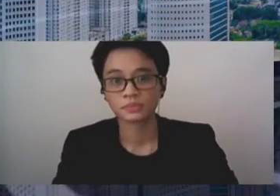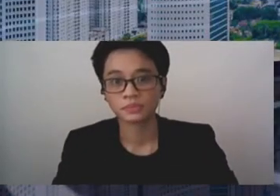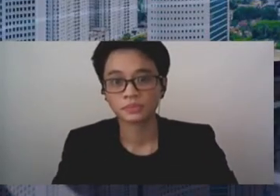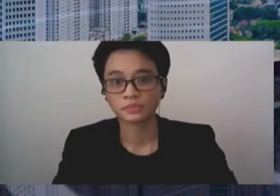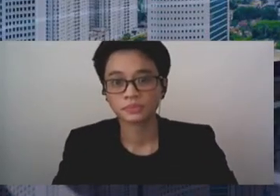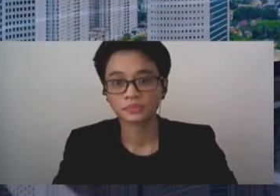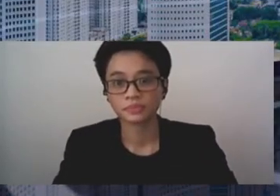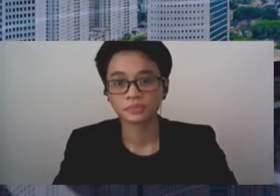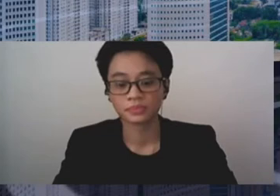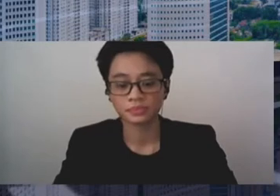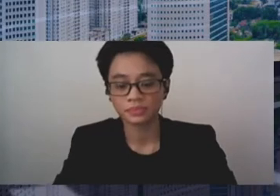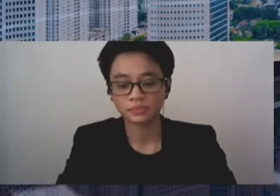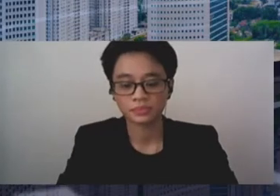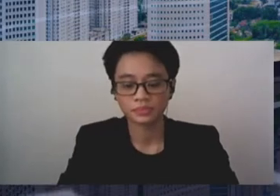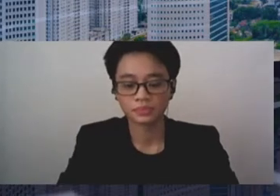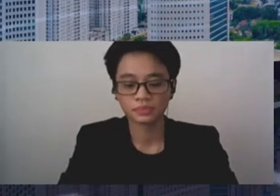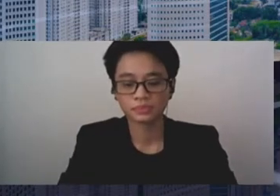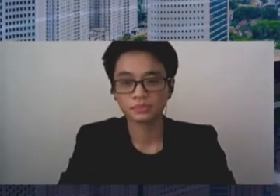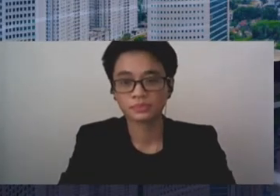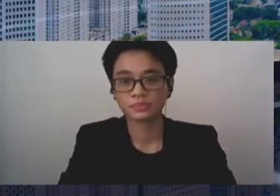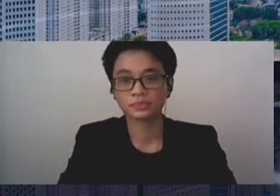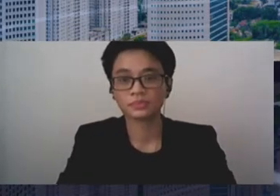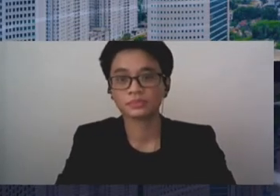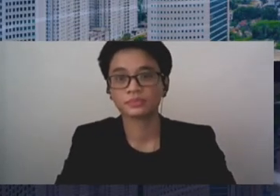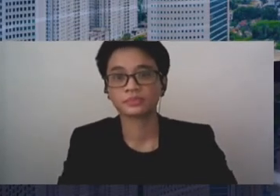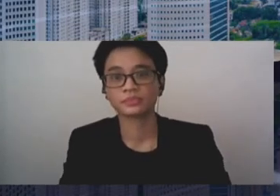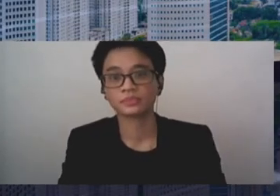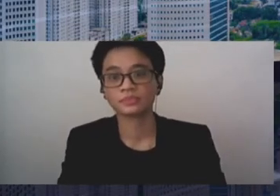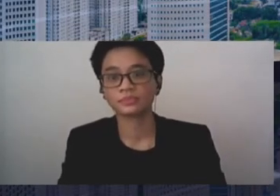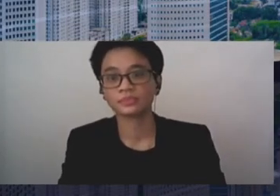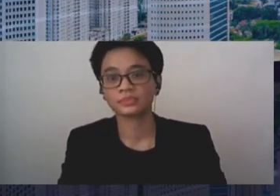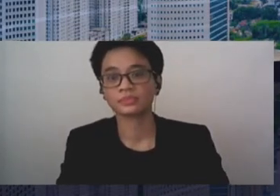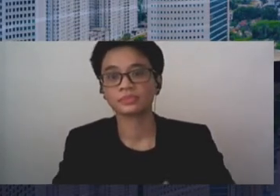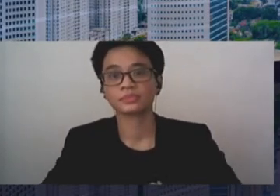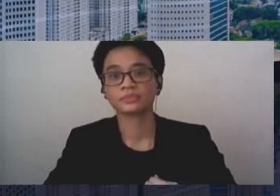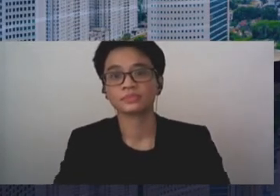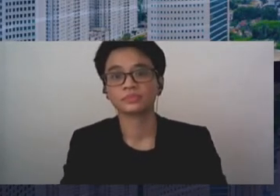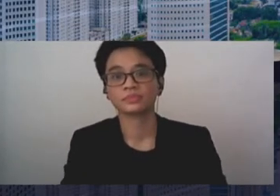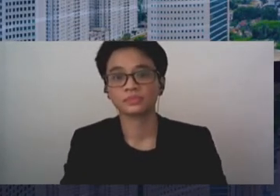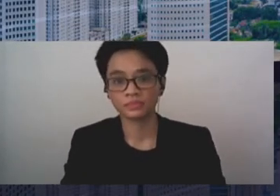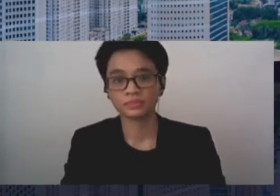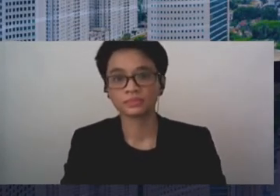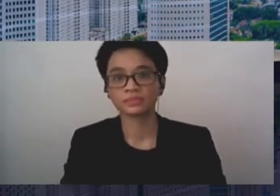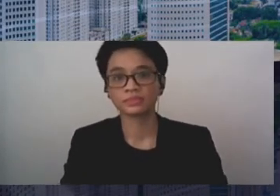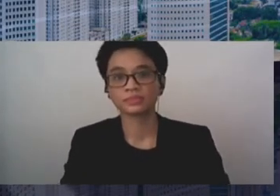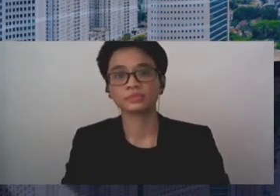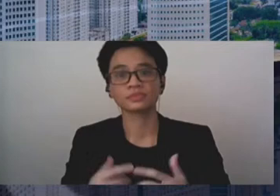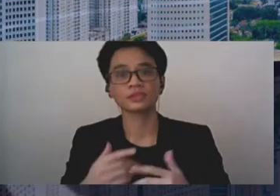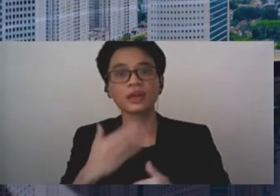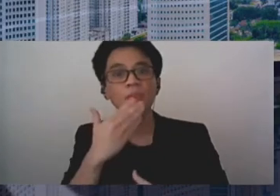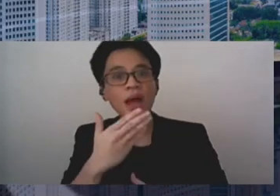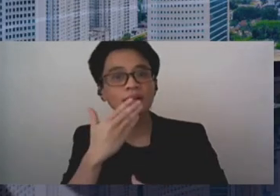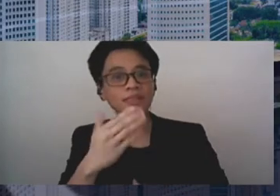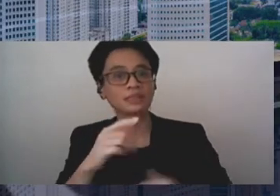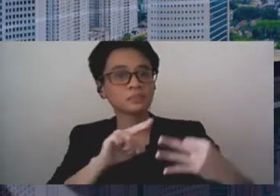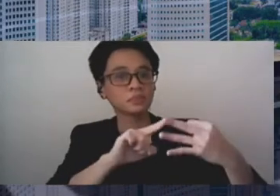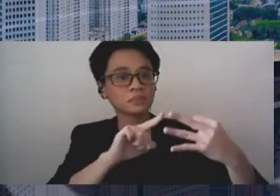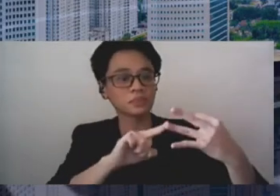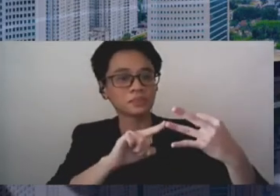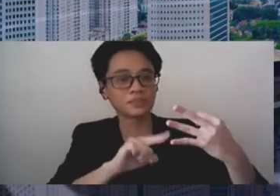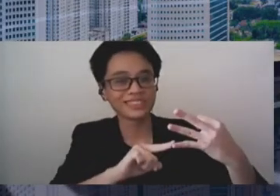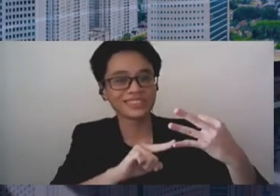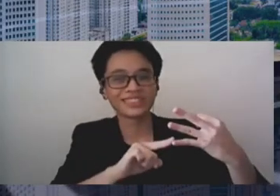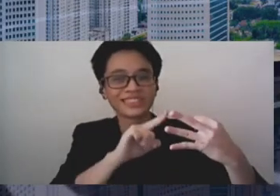Thank you, Mas Dias. And also, I want to say thank you to all of our three incredible moms today for sharing the